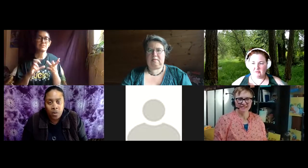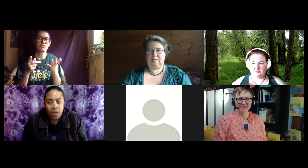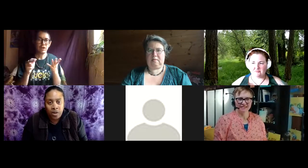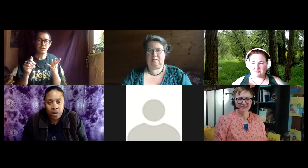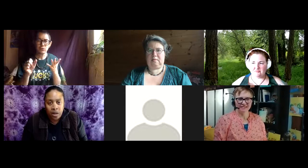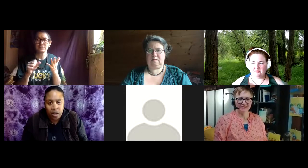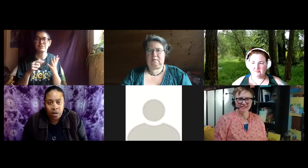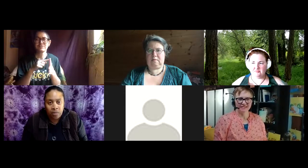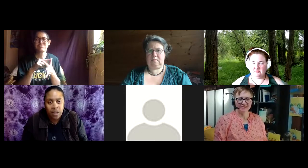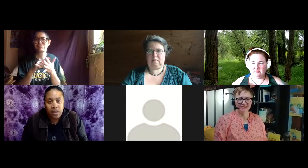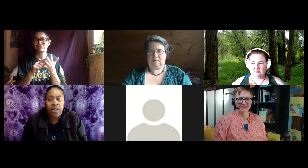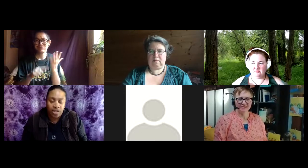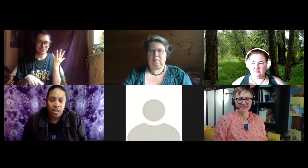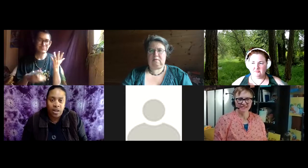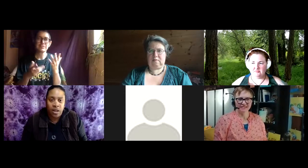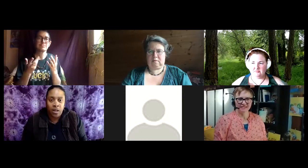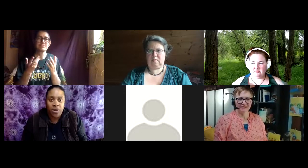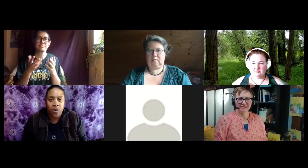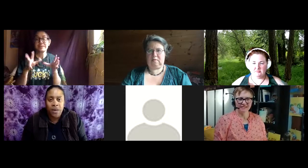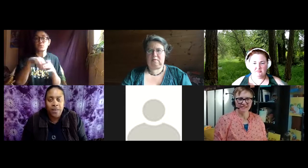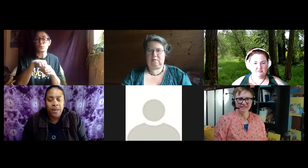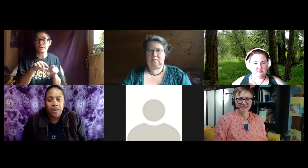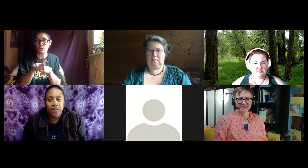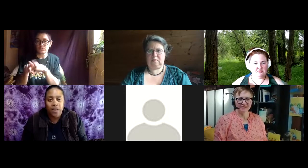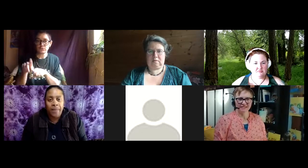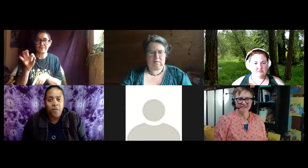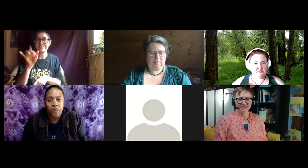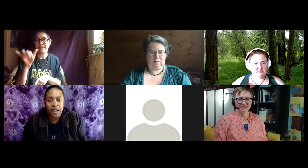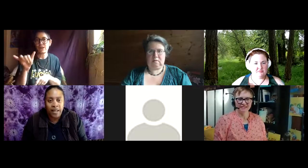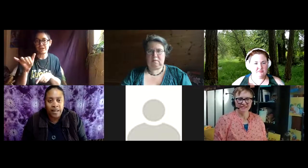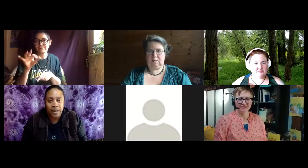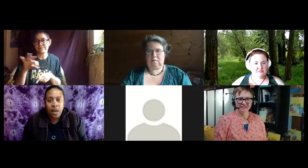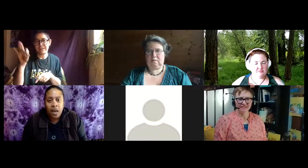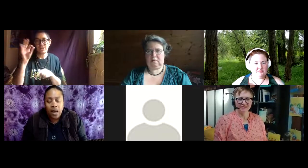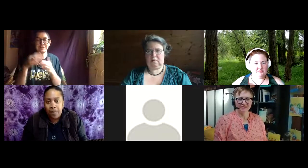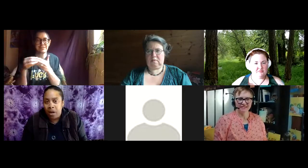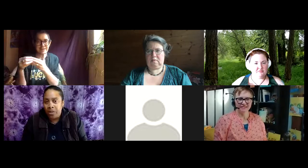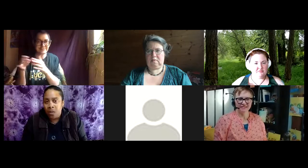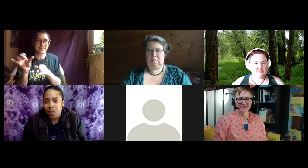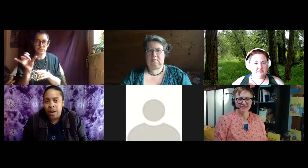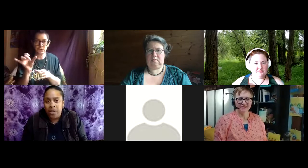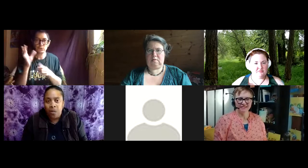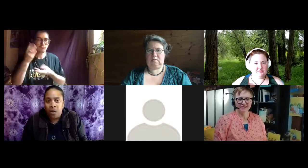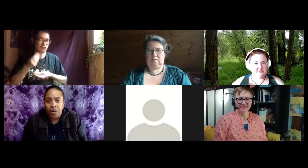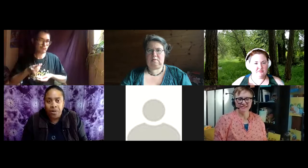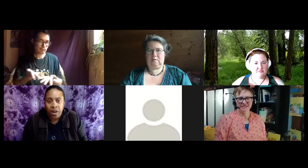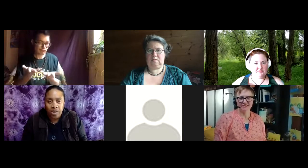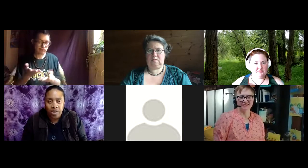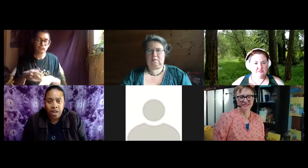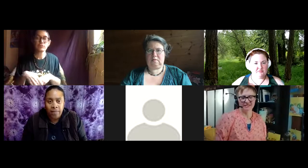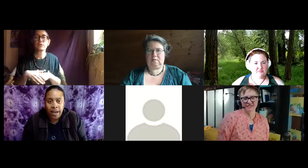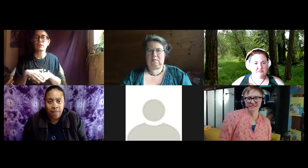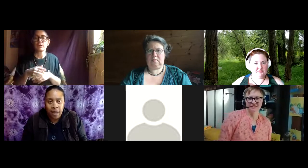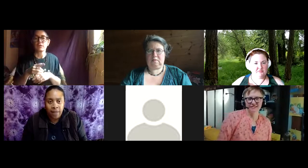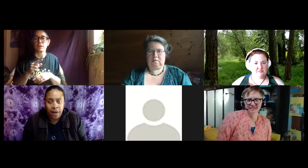do energy healing, and so many different types of modalities. And I also work with astrology,